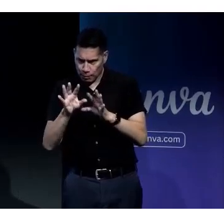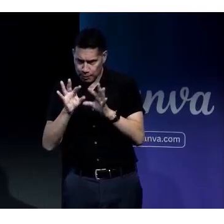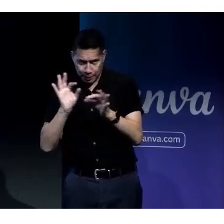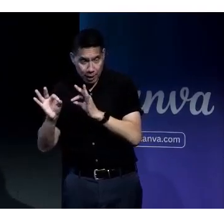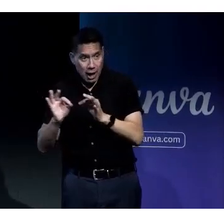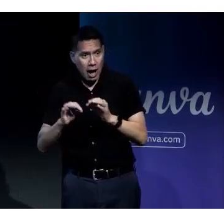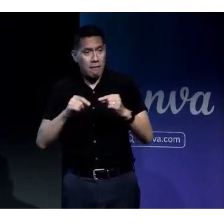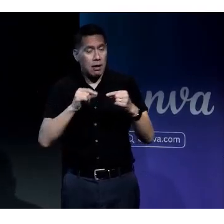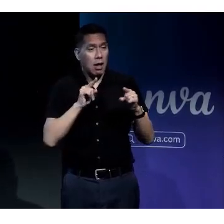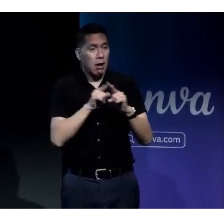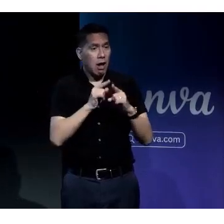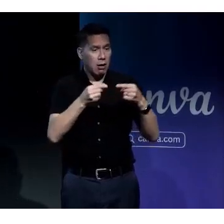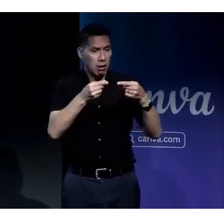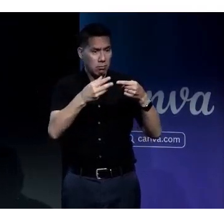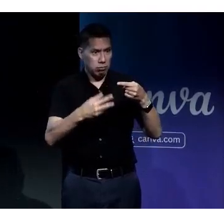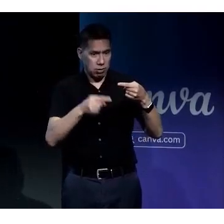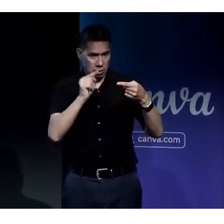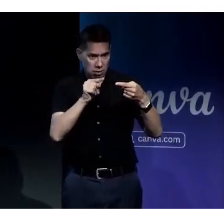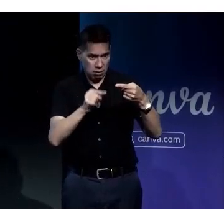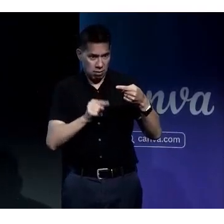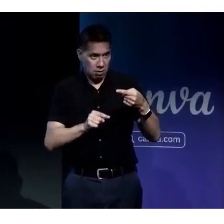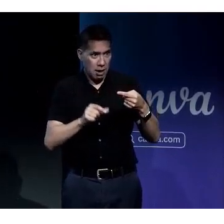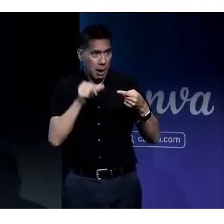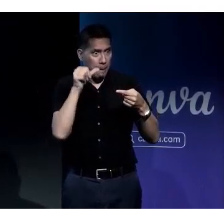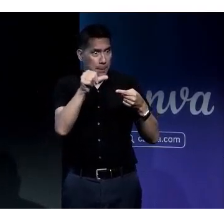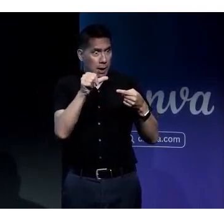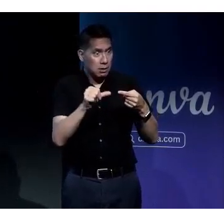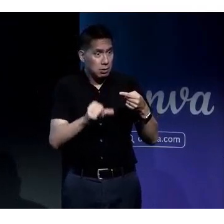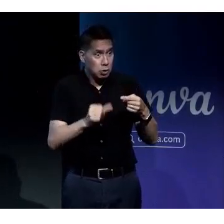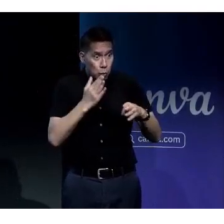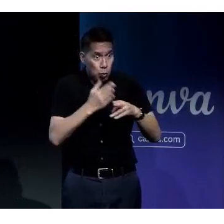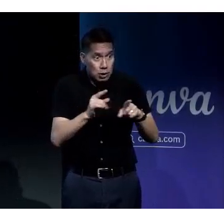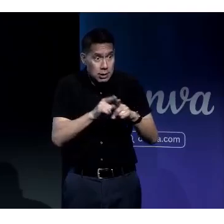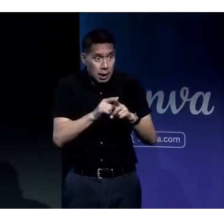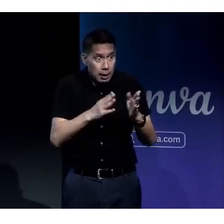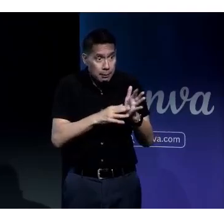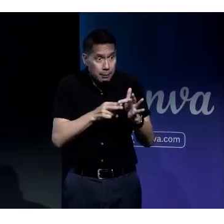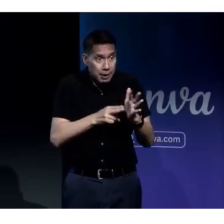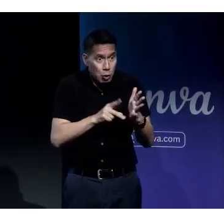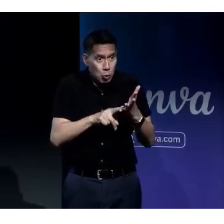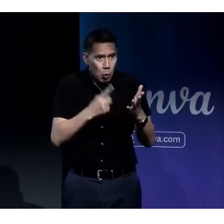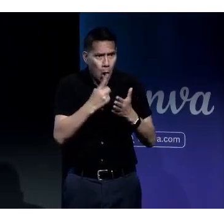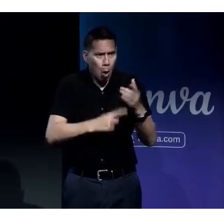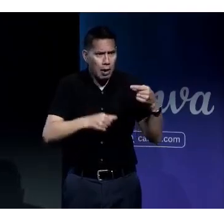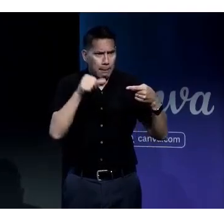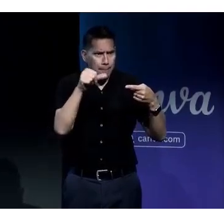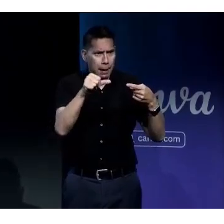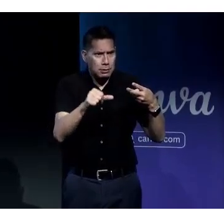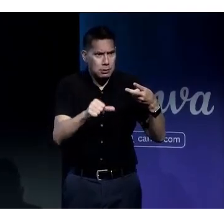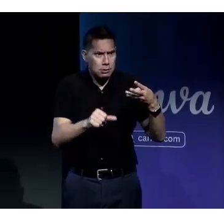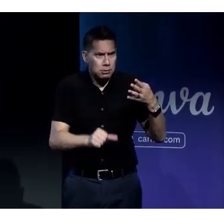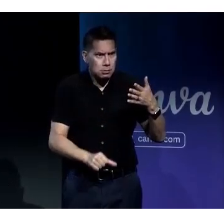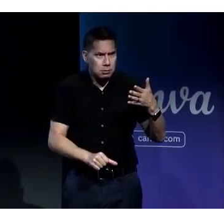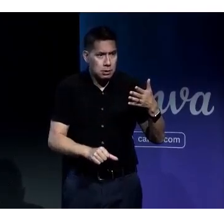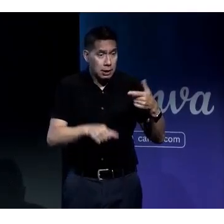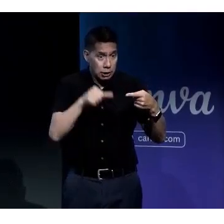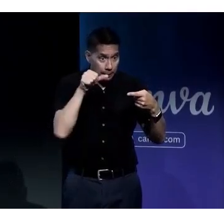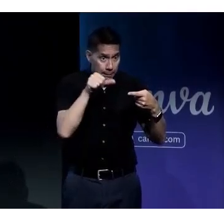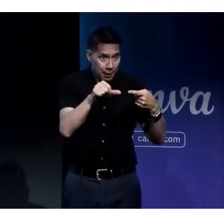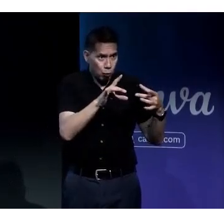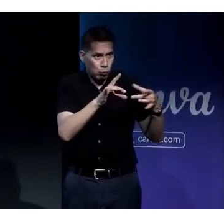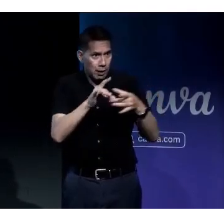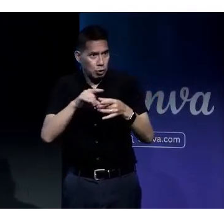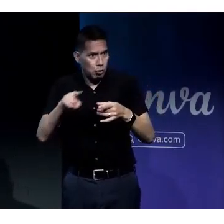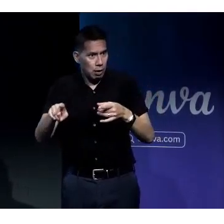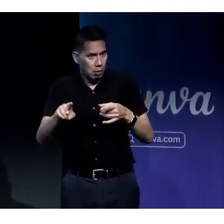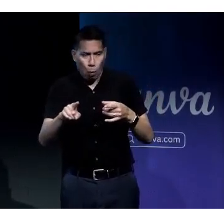list of buttons, does it function like a menu, or is it just a list of buttons? Does it map to that native idea of what